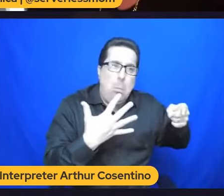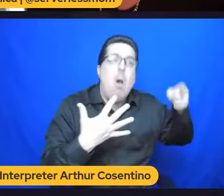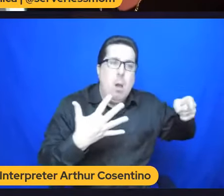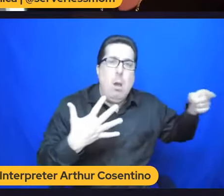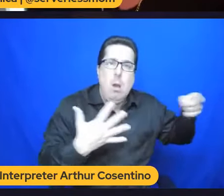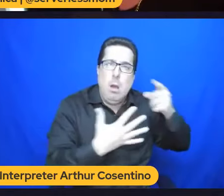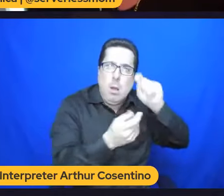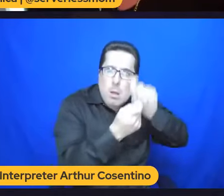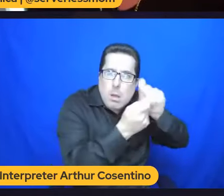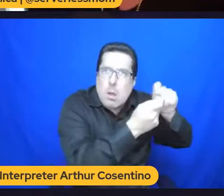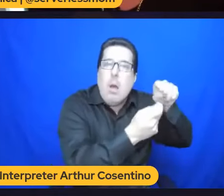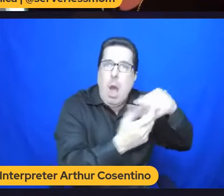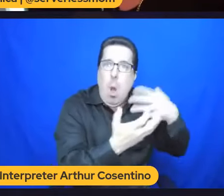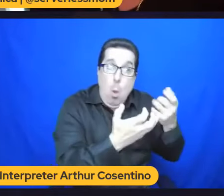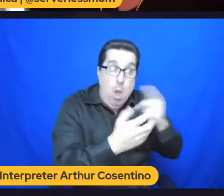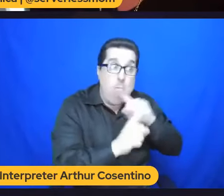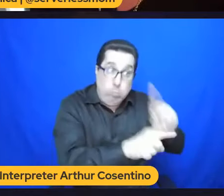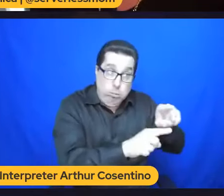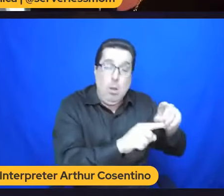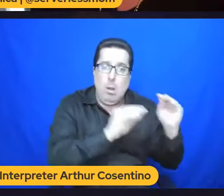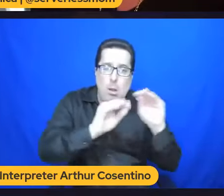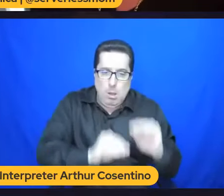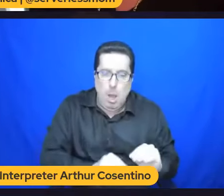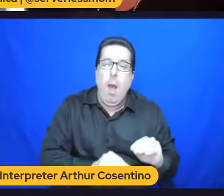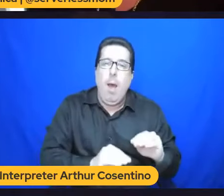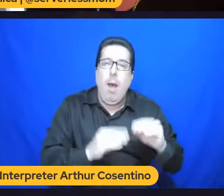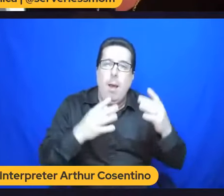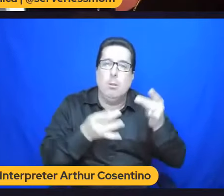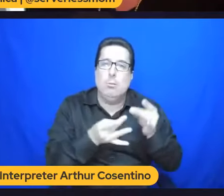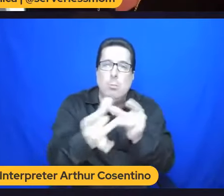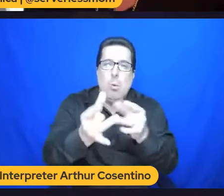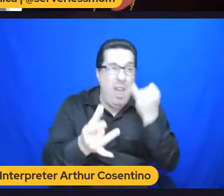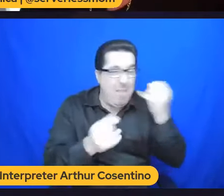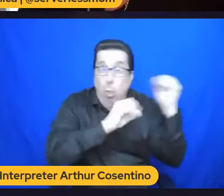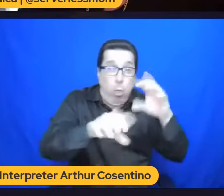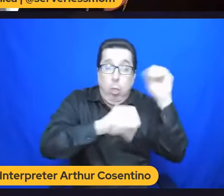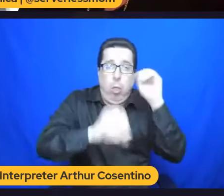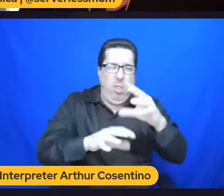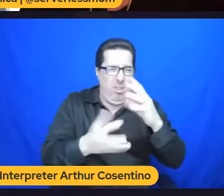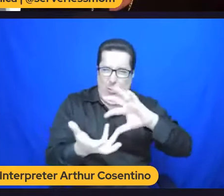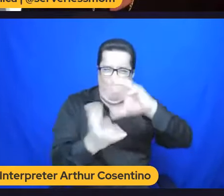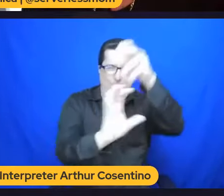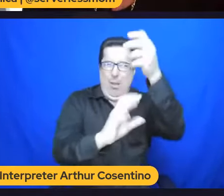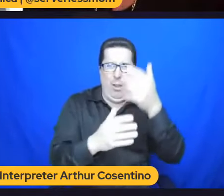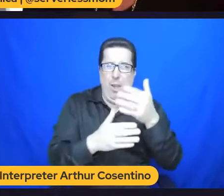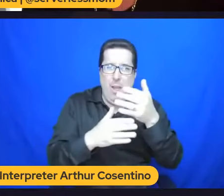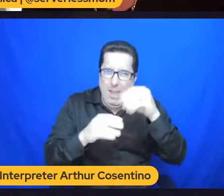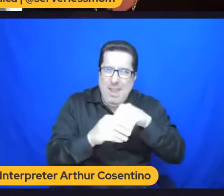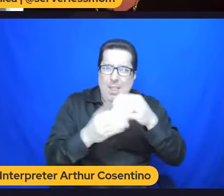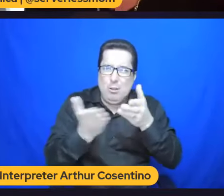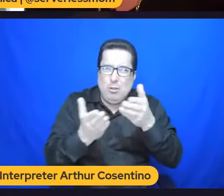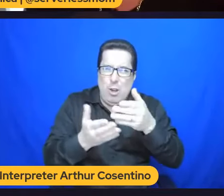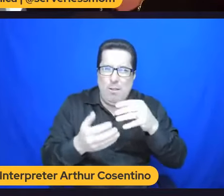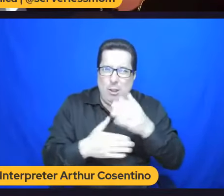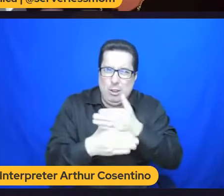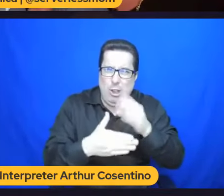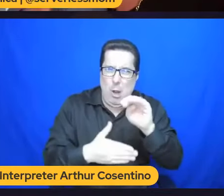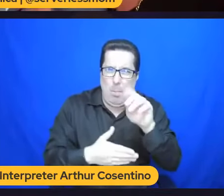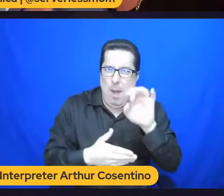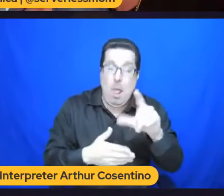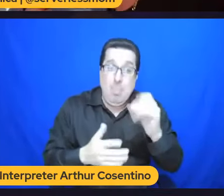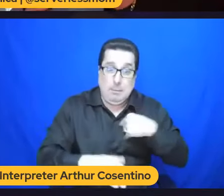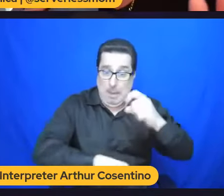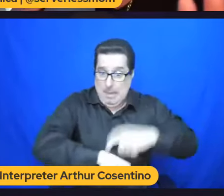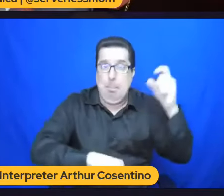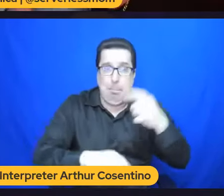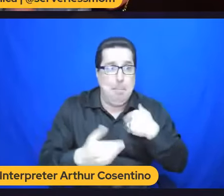introduces other problems, and again, it sort of muddies the shared responsibility model. Okay, that I think is my time though, so I think we got to let our next